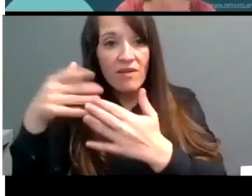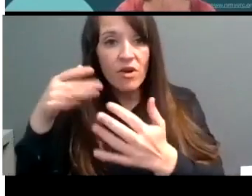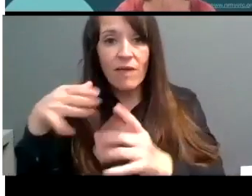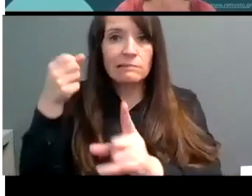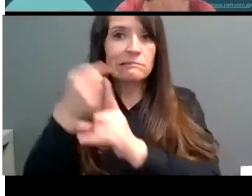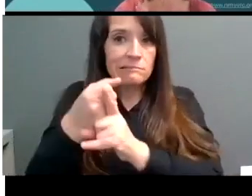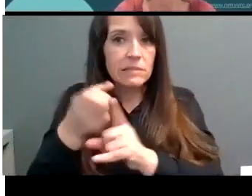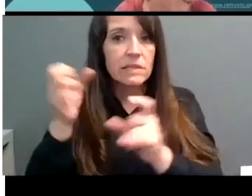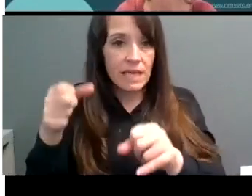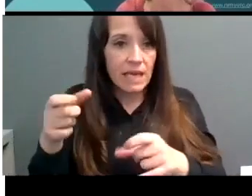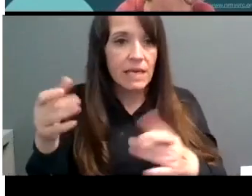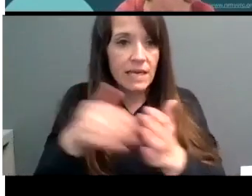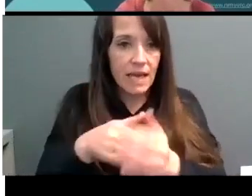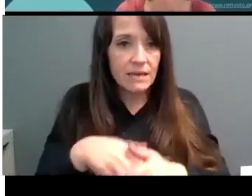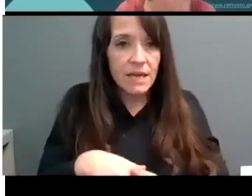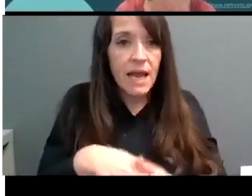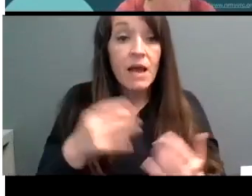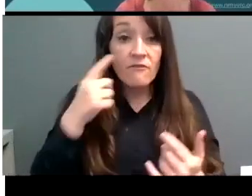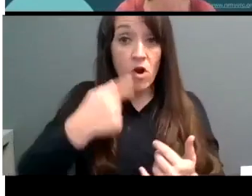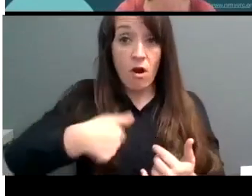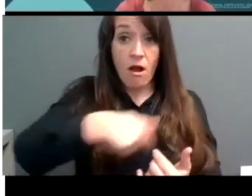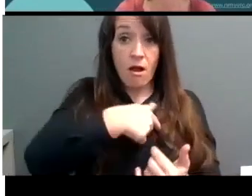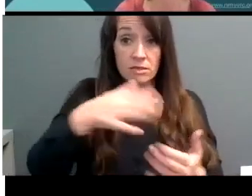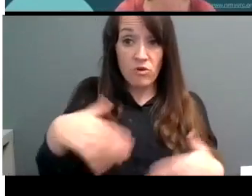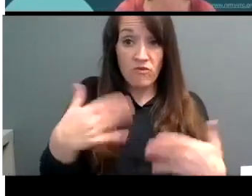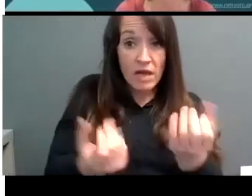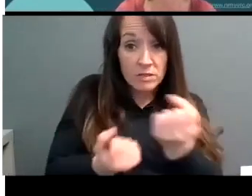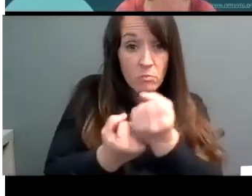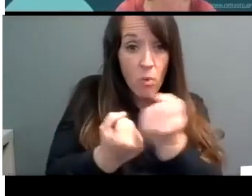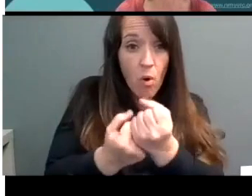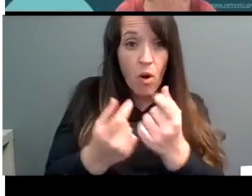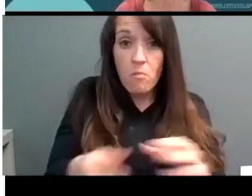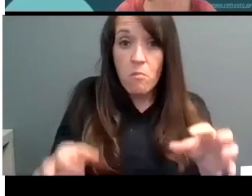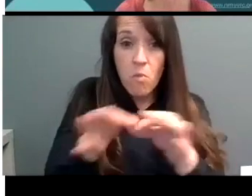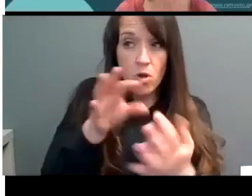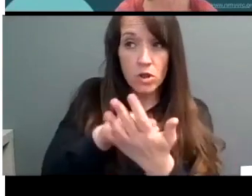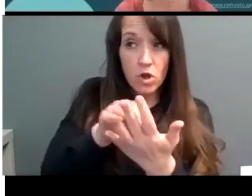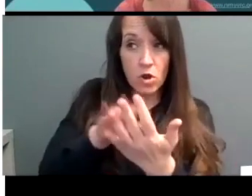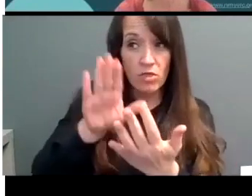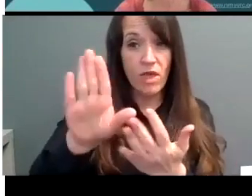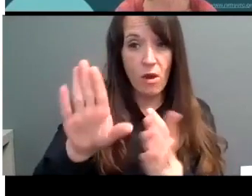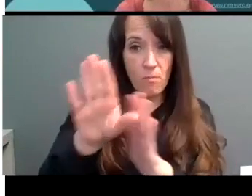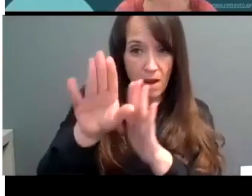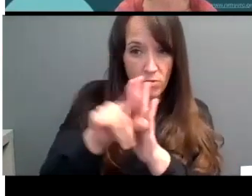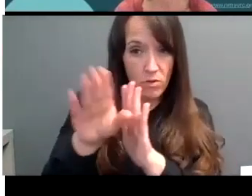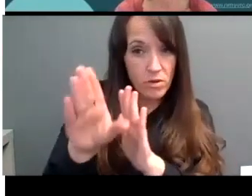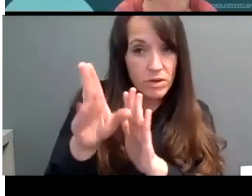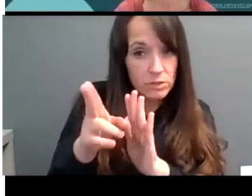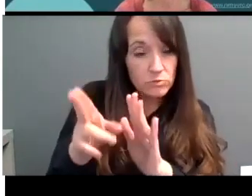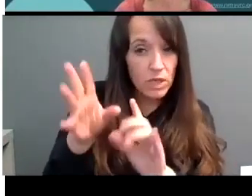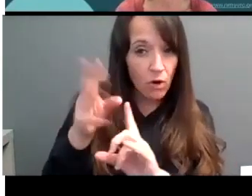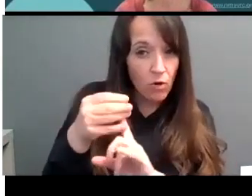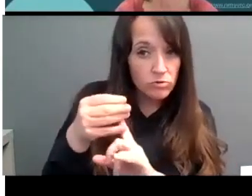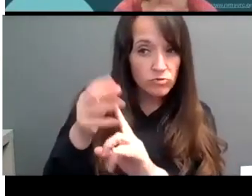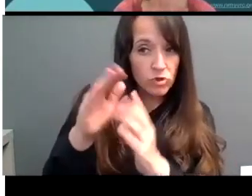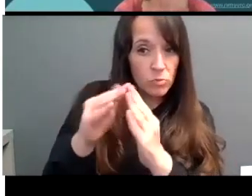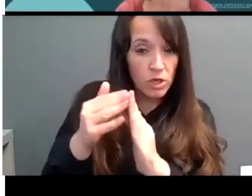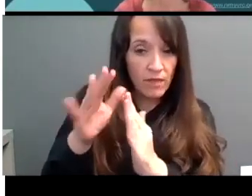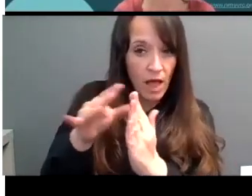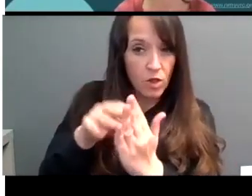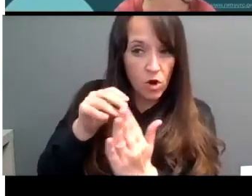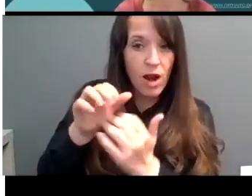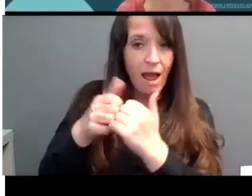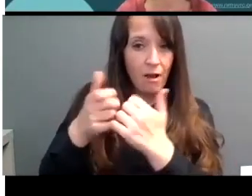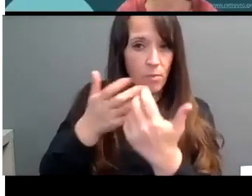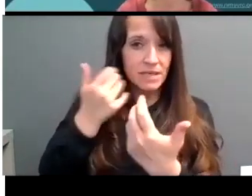relevant to all the different things that we talked about. And on that, I am going to go ahead and let Angie, and I'll come back